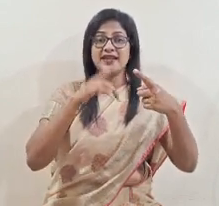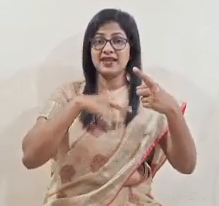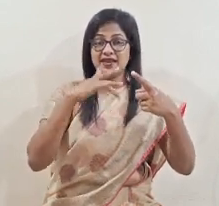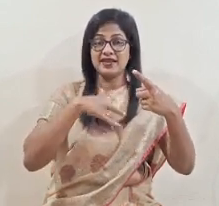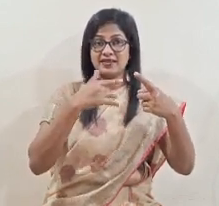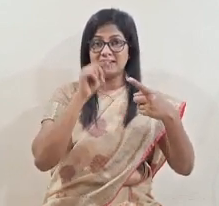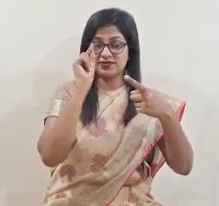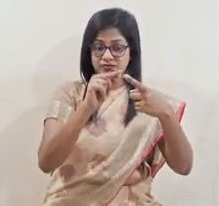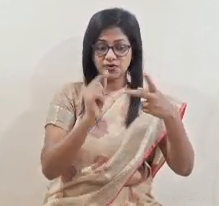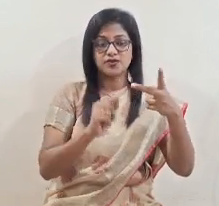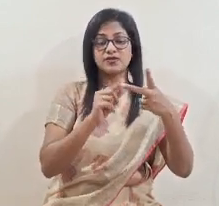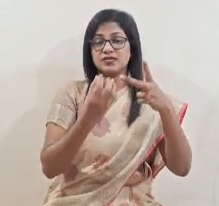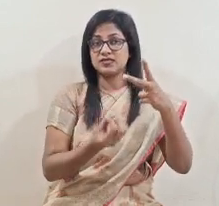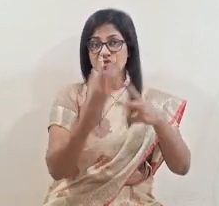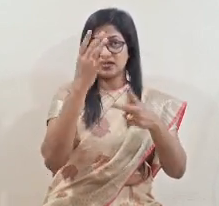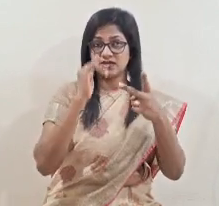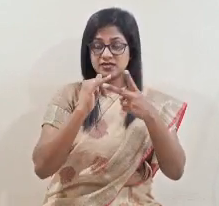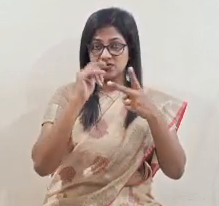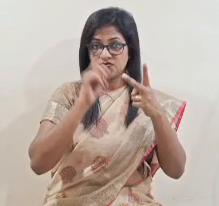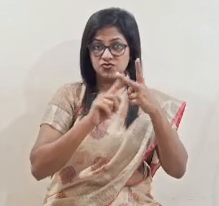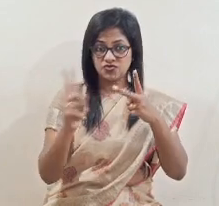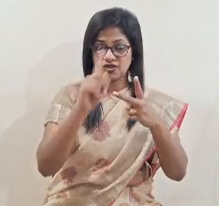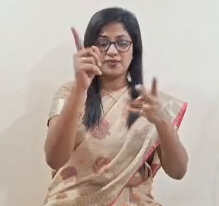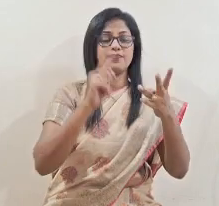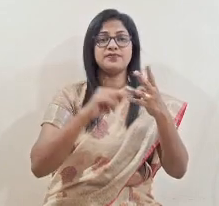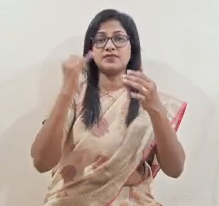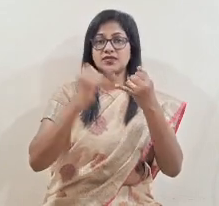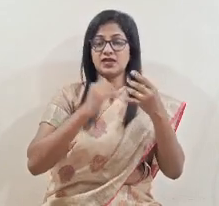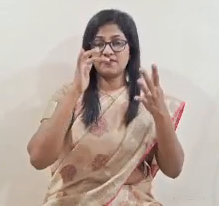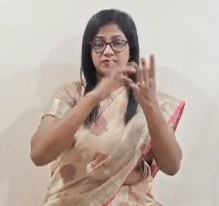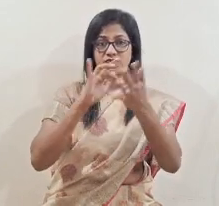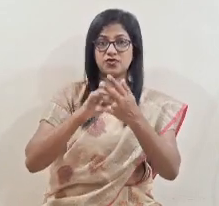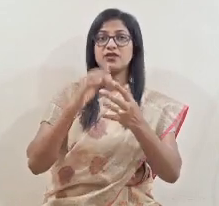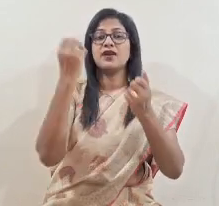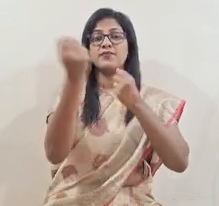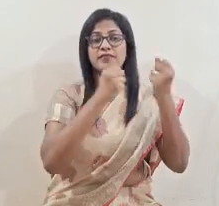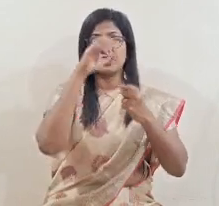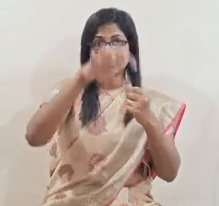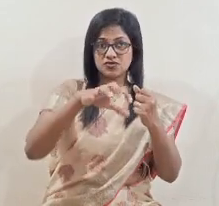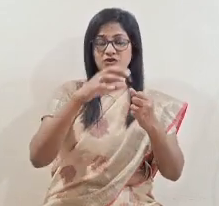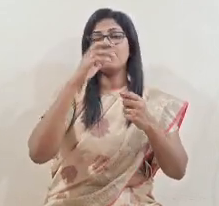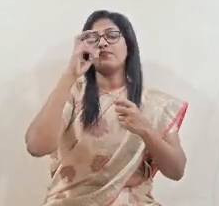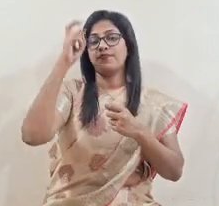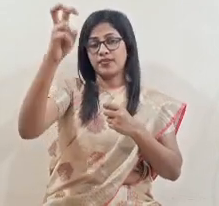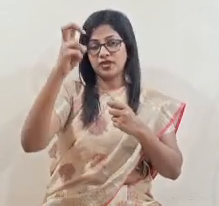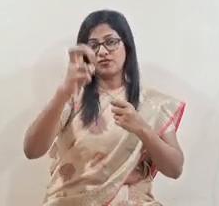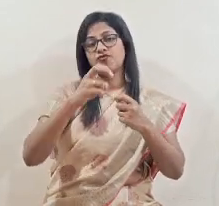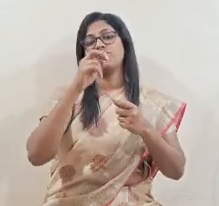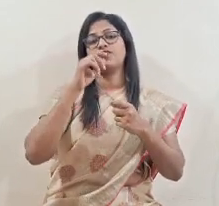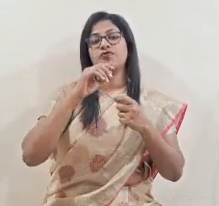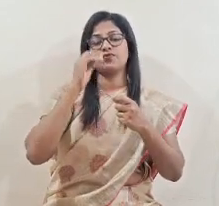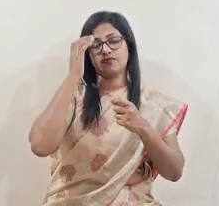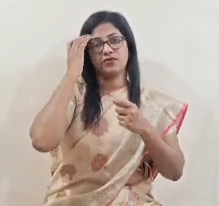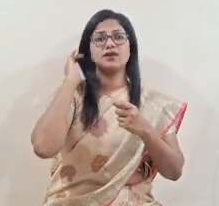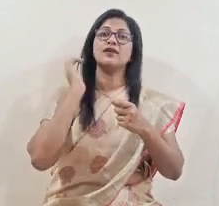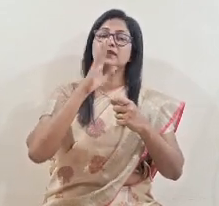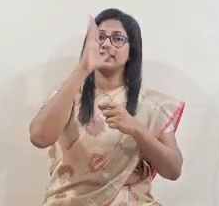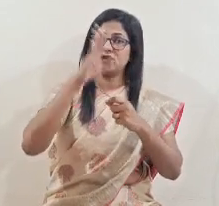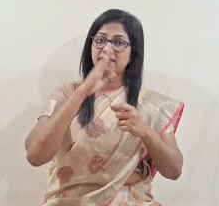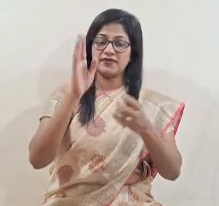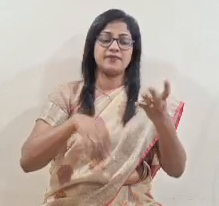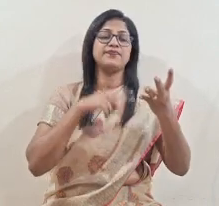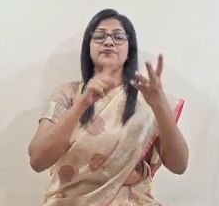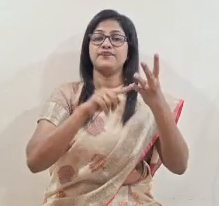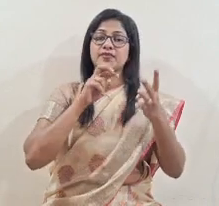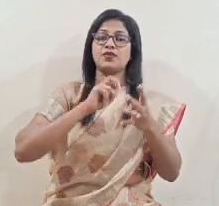origin of the trip, service access point, which includes bus stops, metro stations, railway station. Then the walk network, that